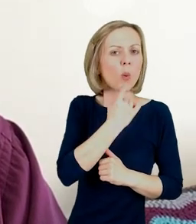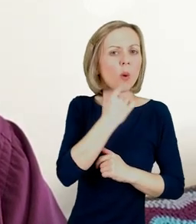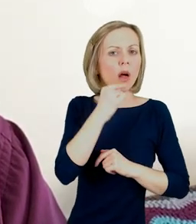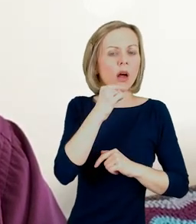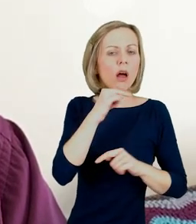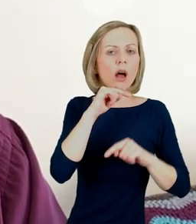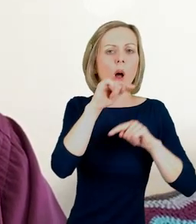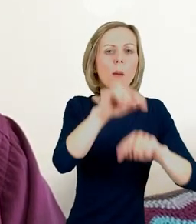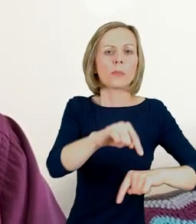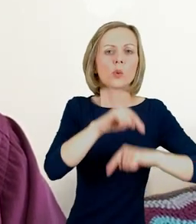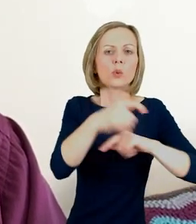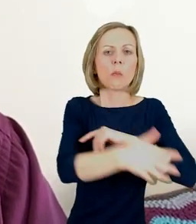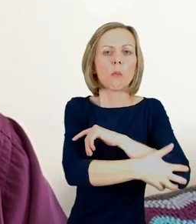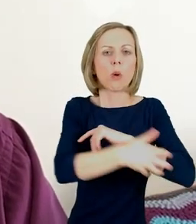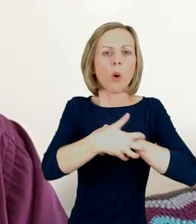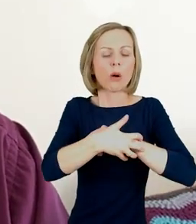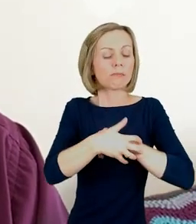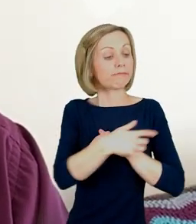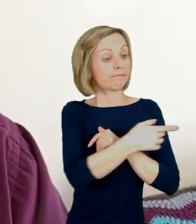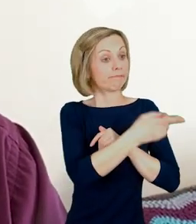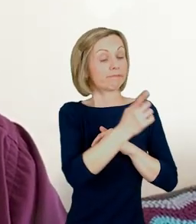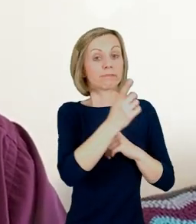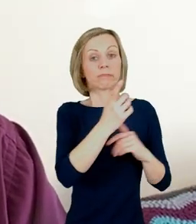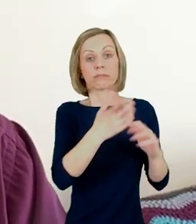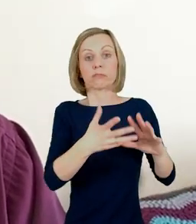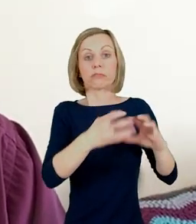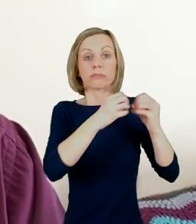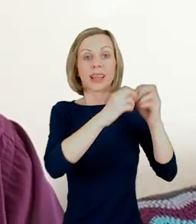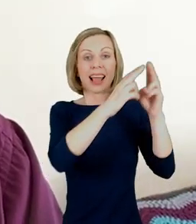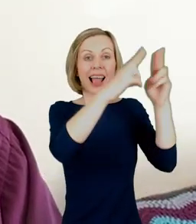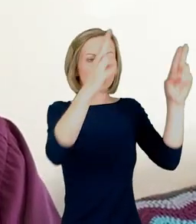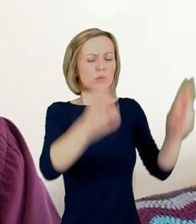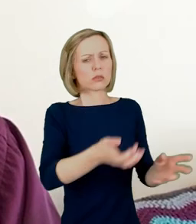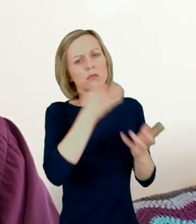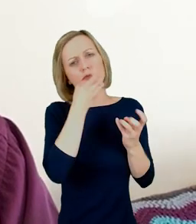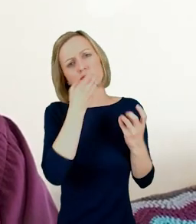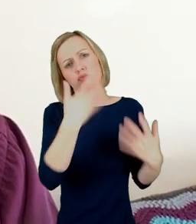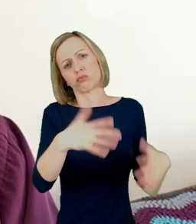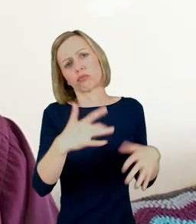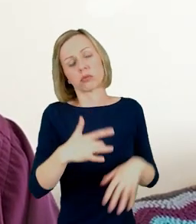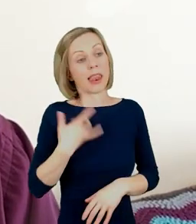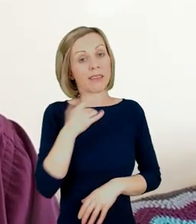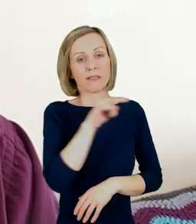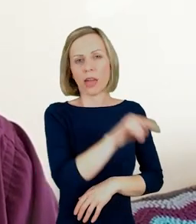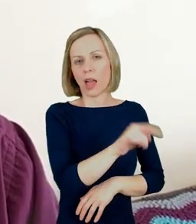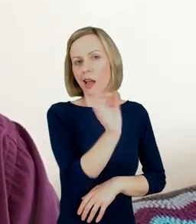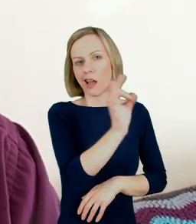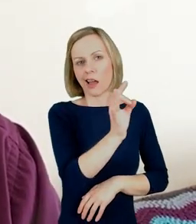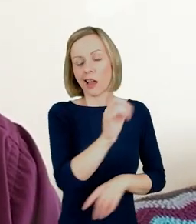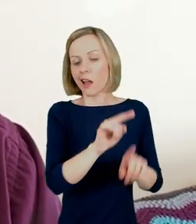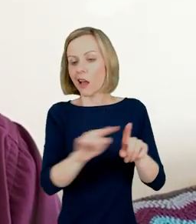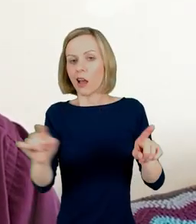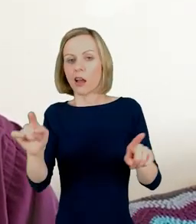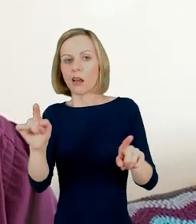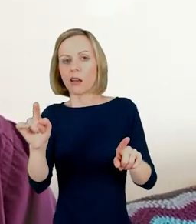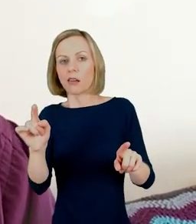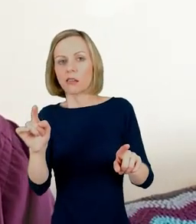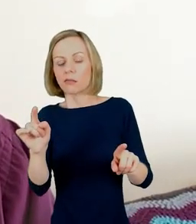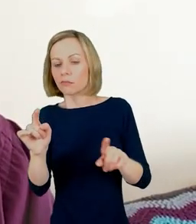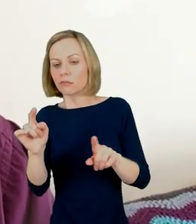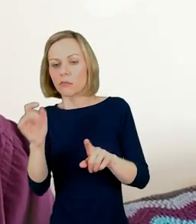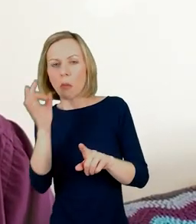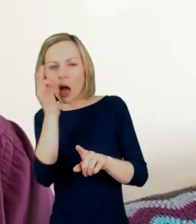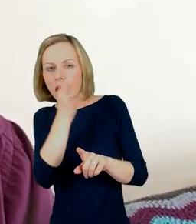poor. Those who build grand houses won't live in them, and those who plant gorgeous